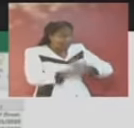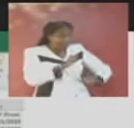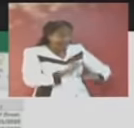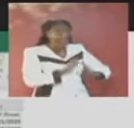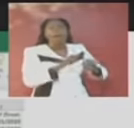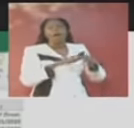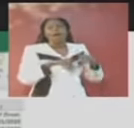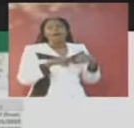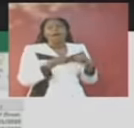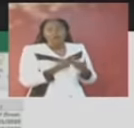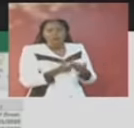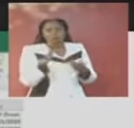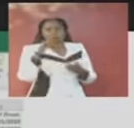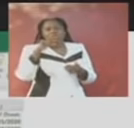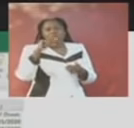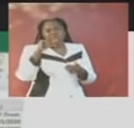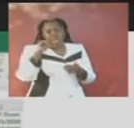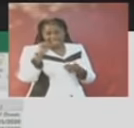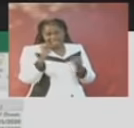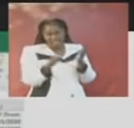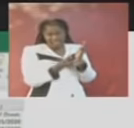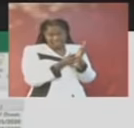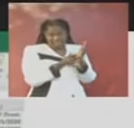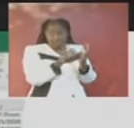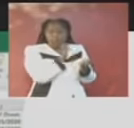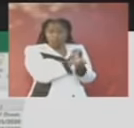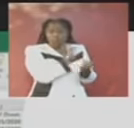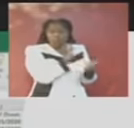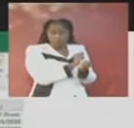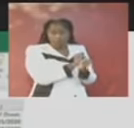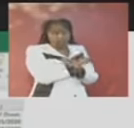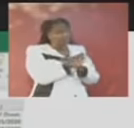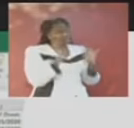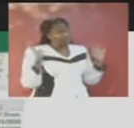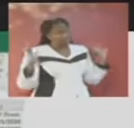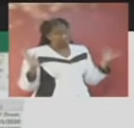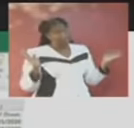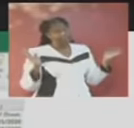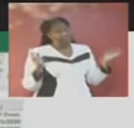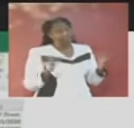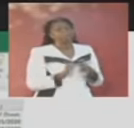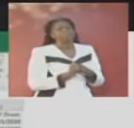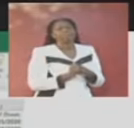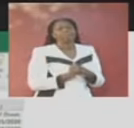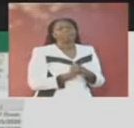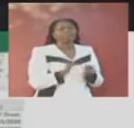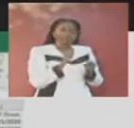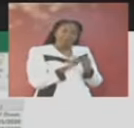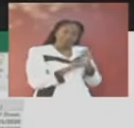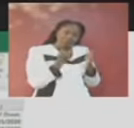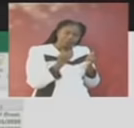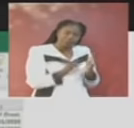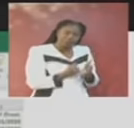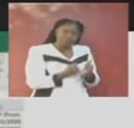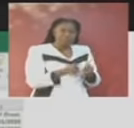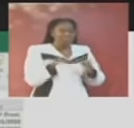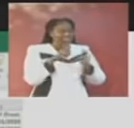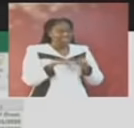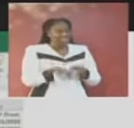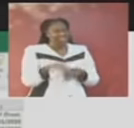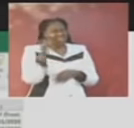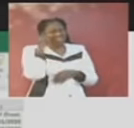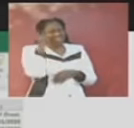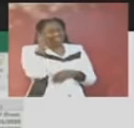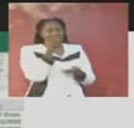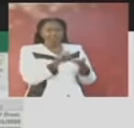health so that they could action accordingly. Whether they need to do further investigations to determine what is taking place in that area, or whether they